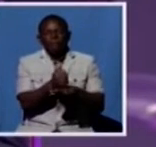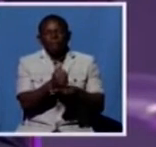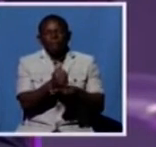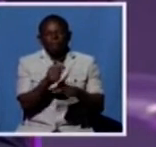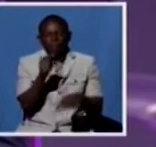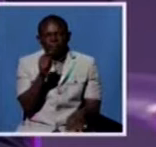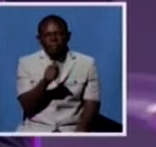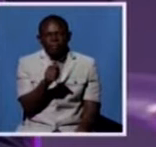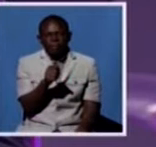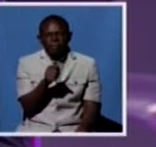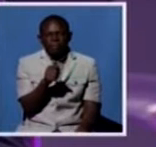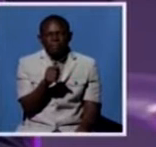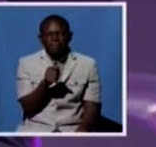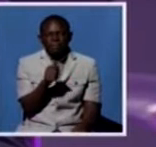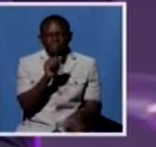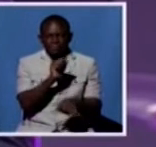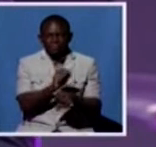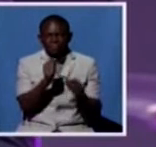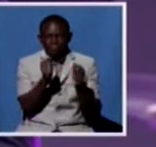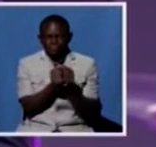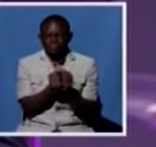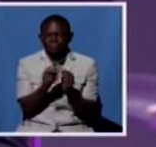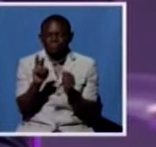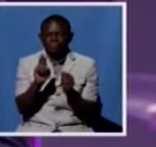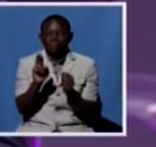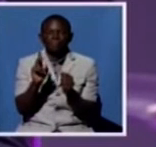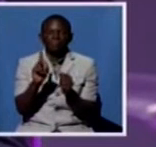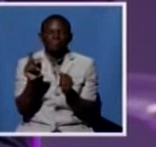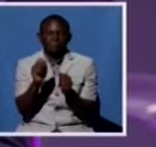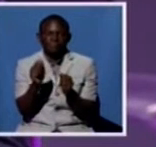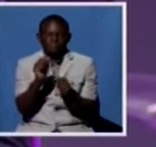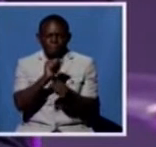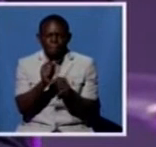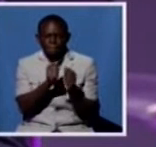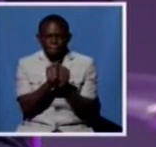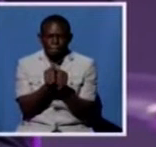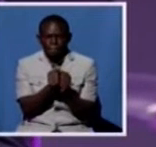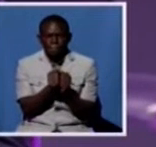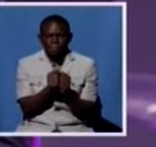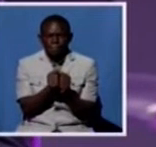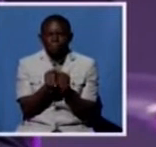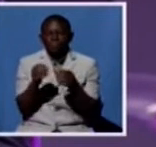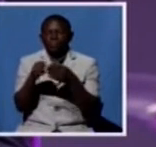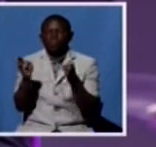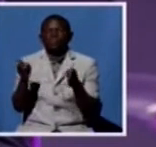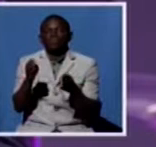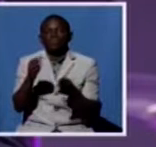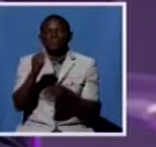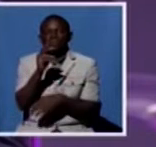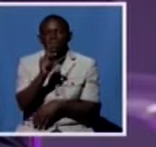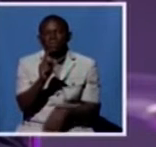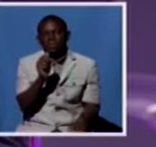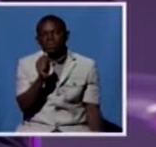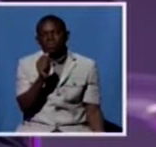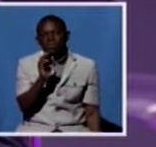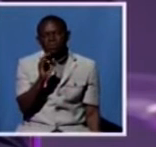worked frantically with the Road Development Agency, and we opened up Manyumbi and Kaflafuta actually on the